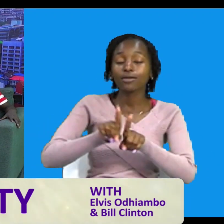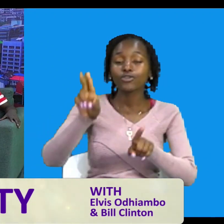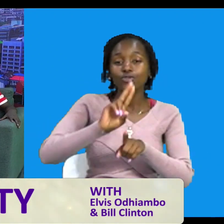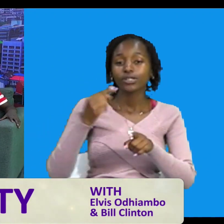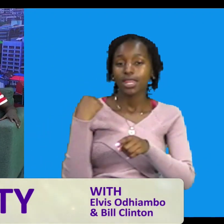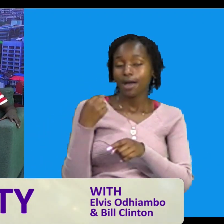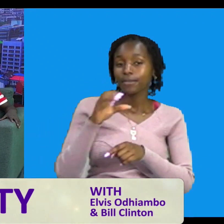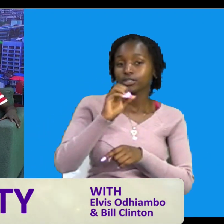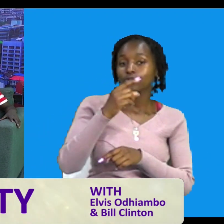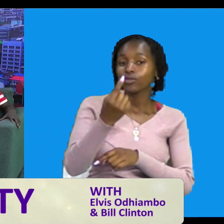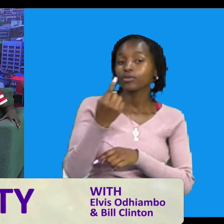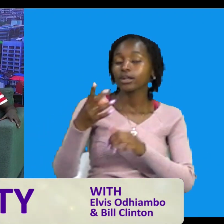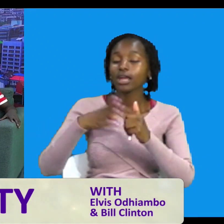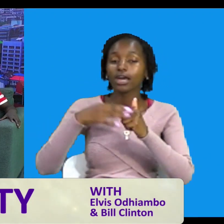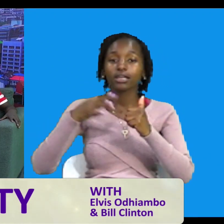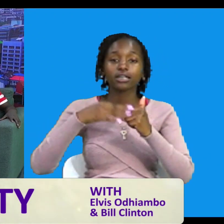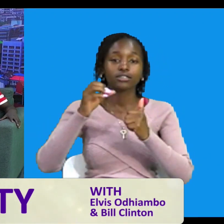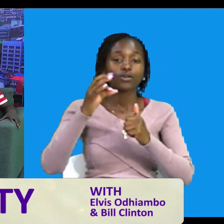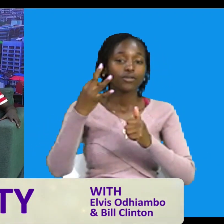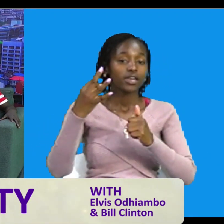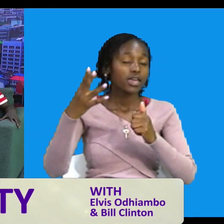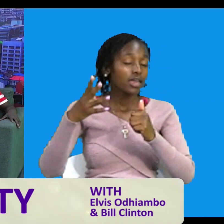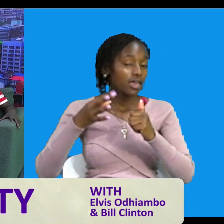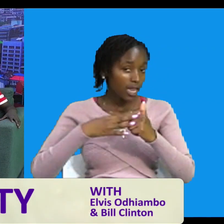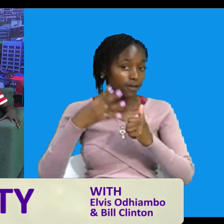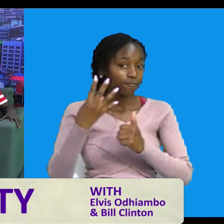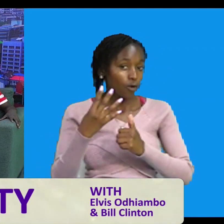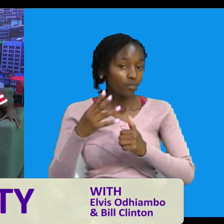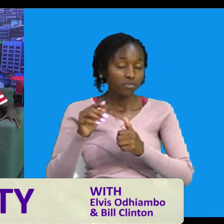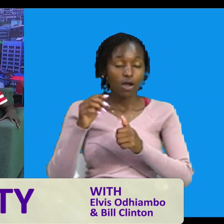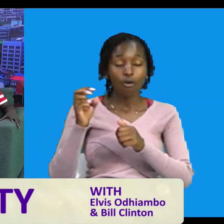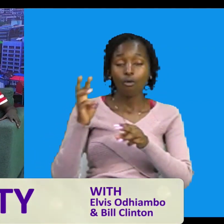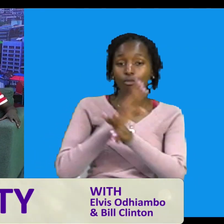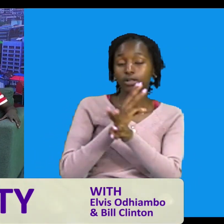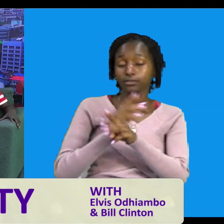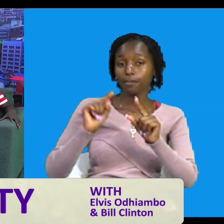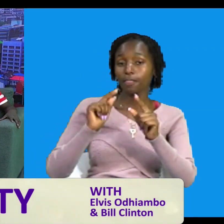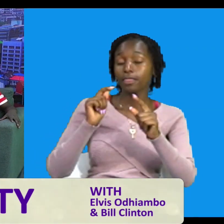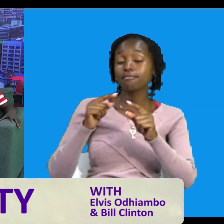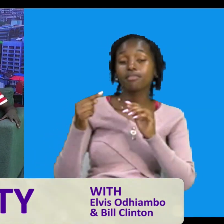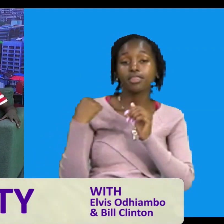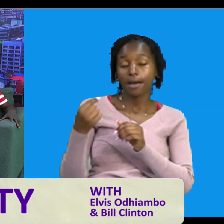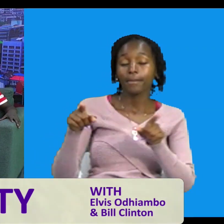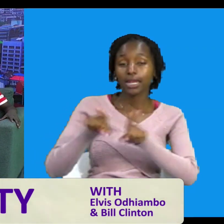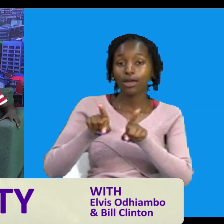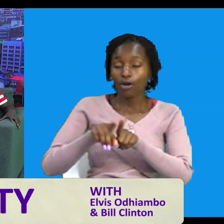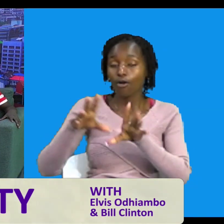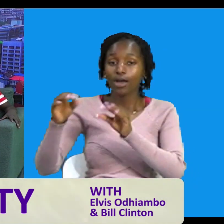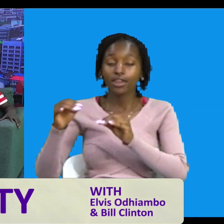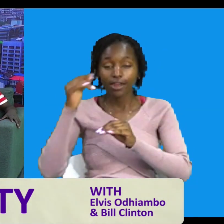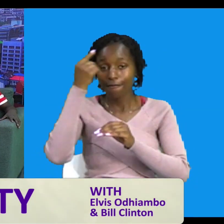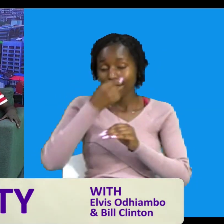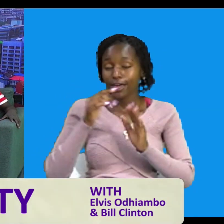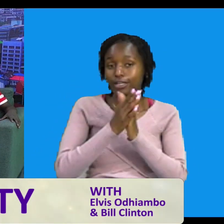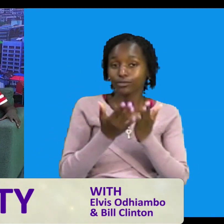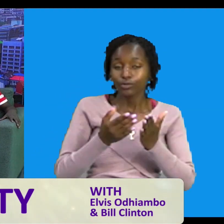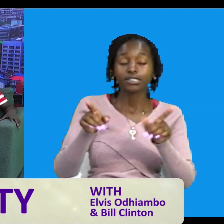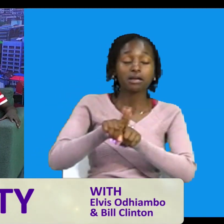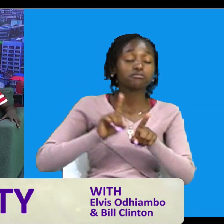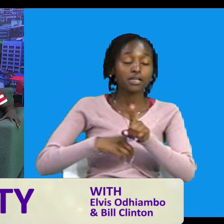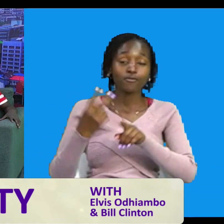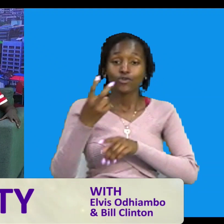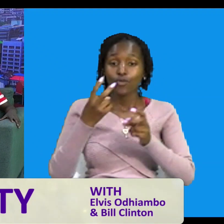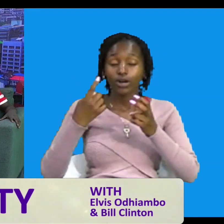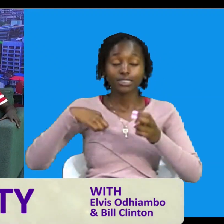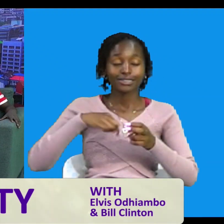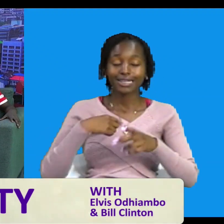019803804. That is our WhatsApp and SMS number. Pale ndani ya Facebook, Science TV Kenya, YouTube as well. Make sure you catch up with our content.